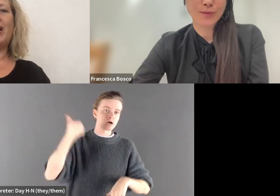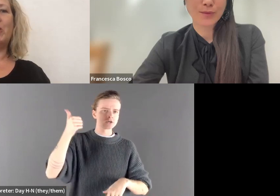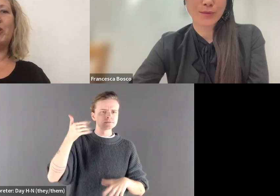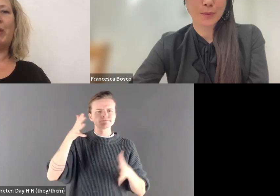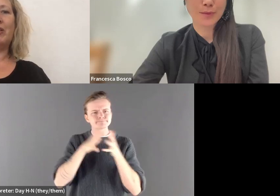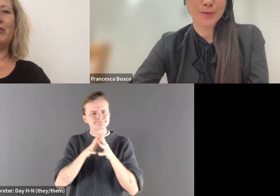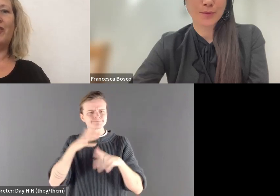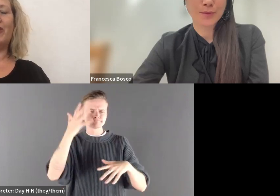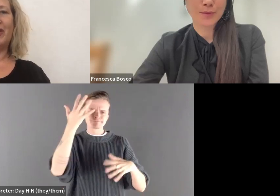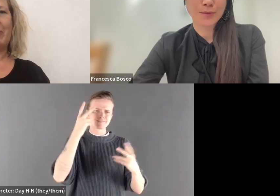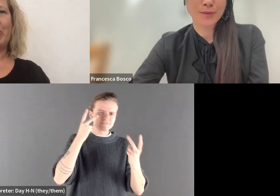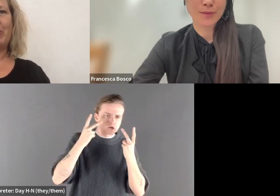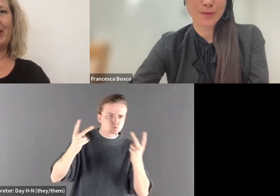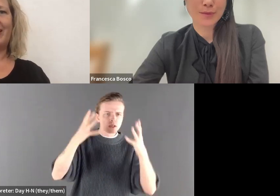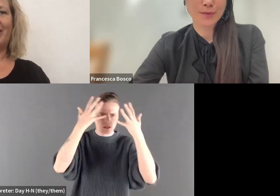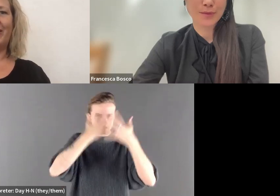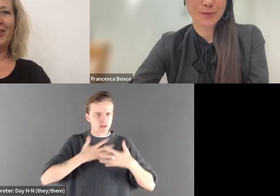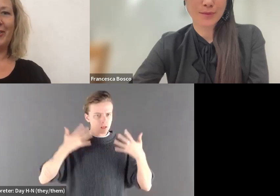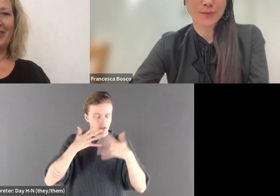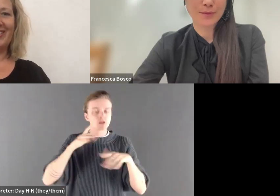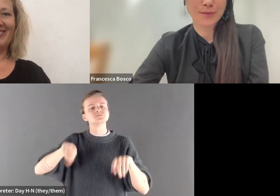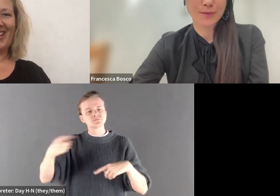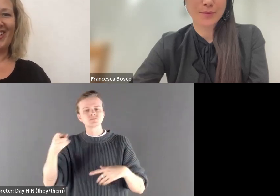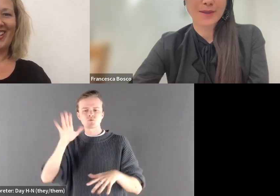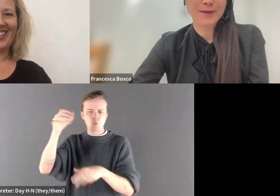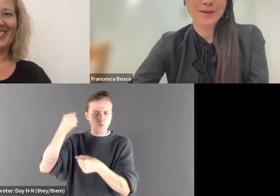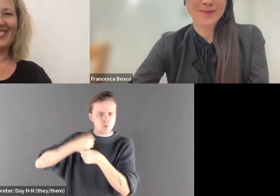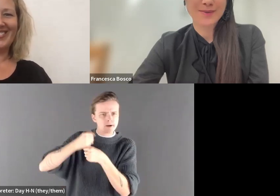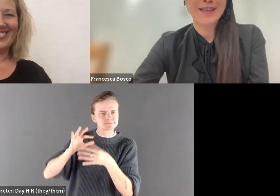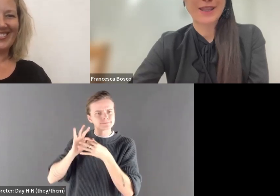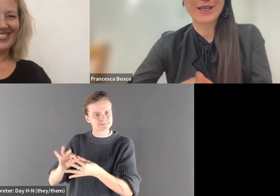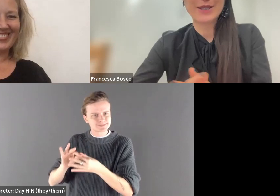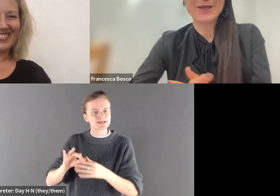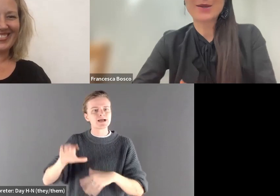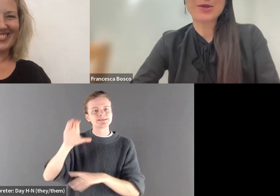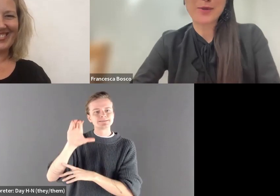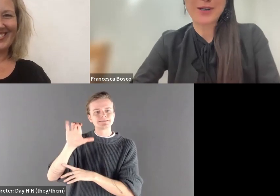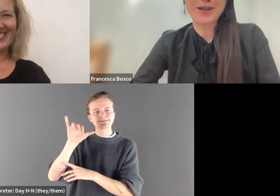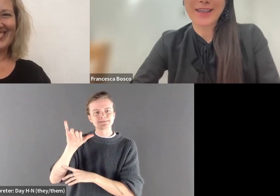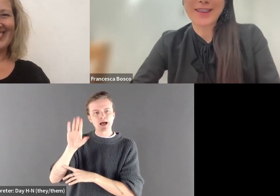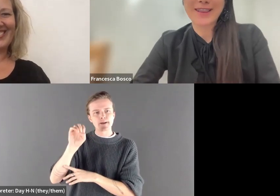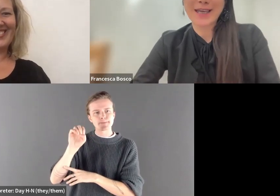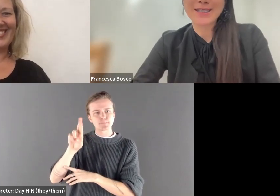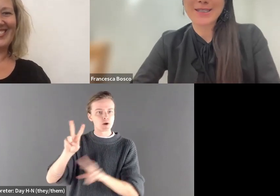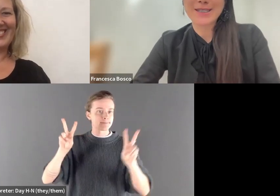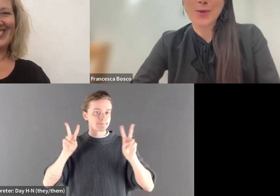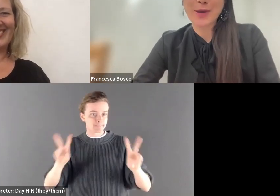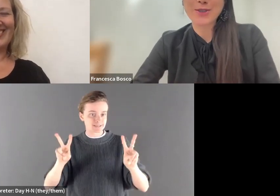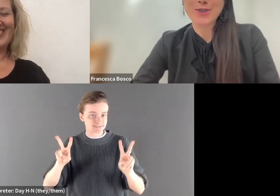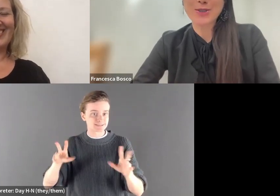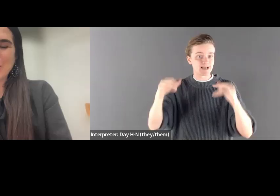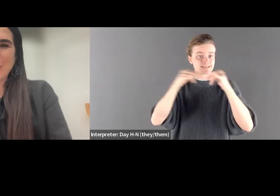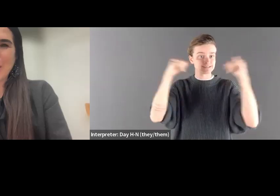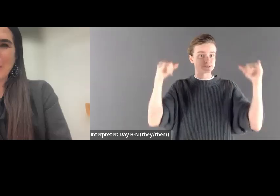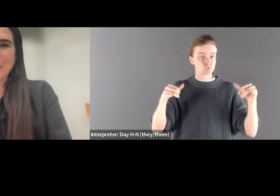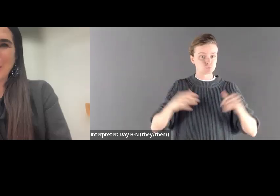you are and the perspective of the CyberPeace Institute. Hi, Francesca. Thank you so much, Barbara, and thanks so